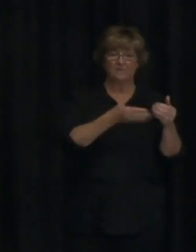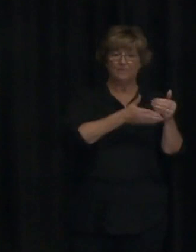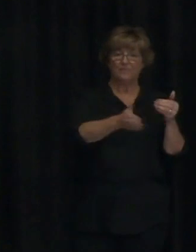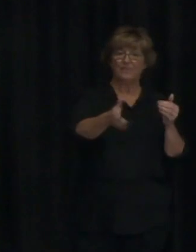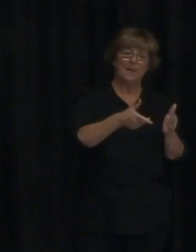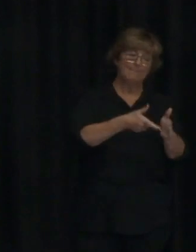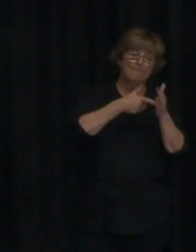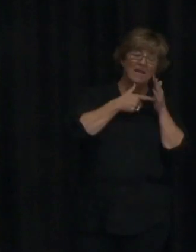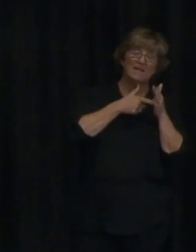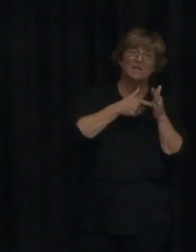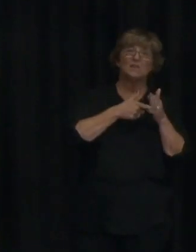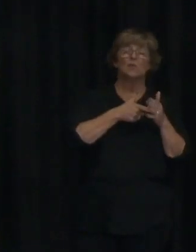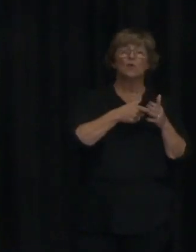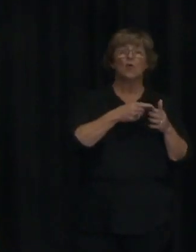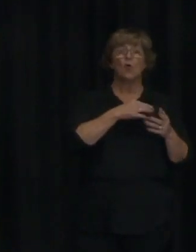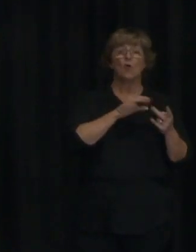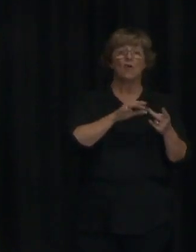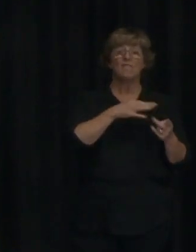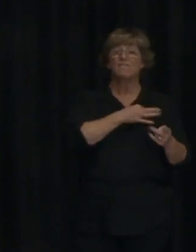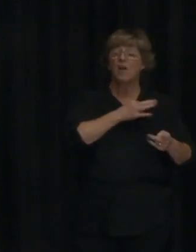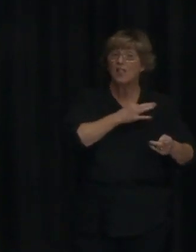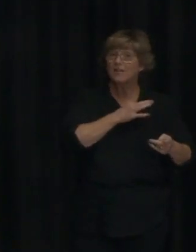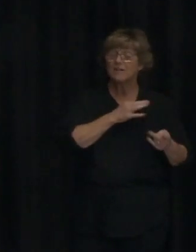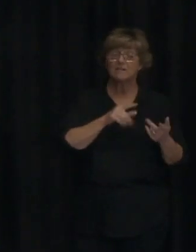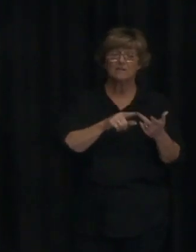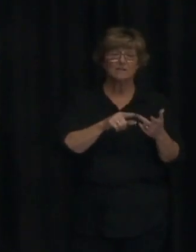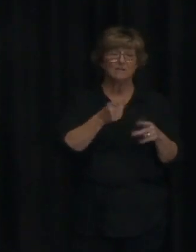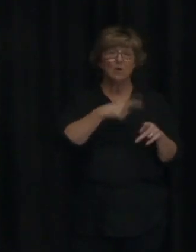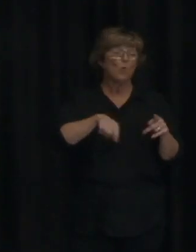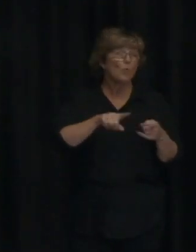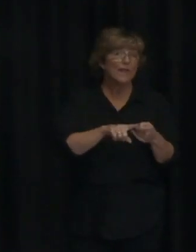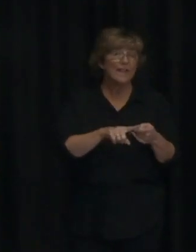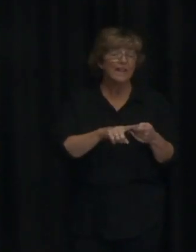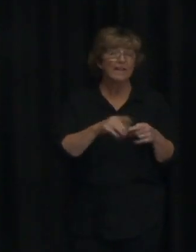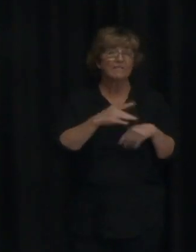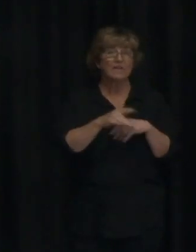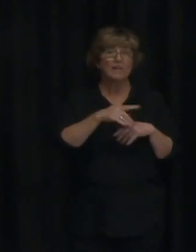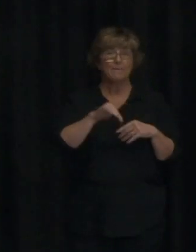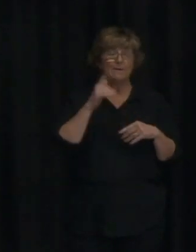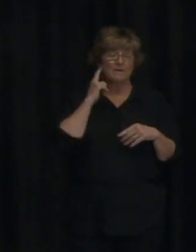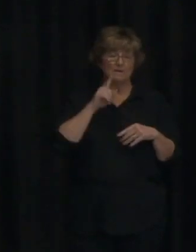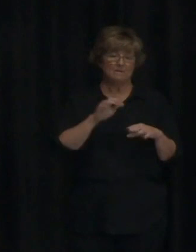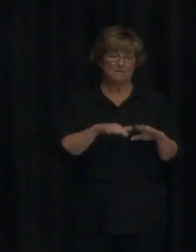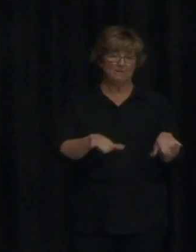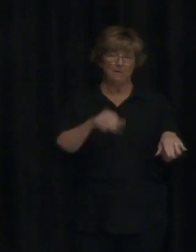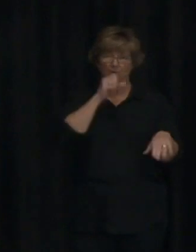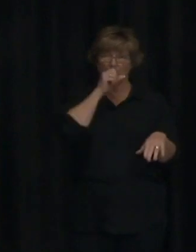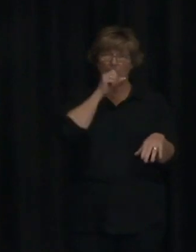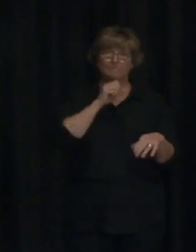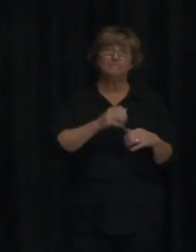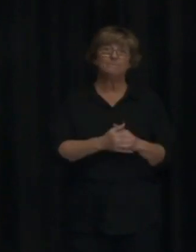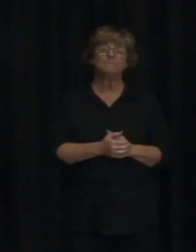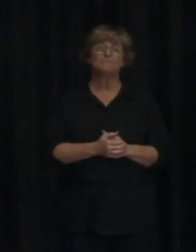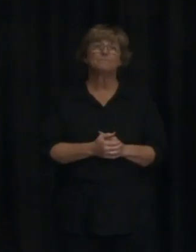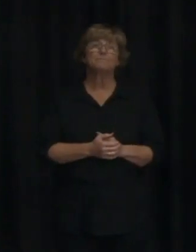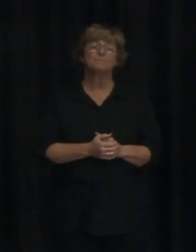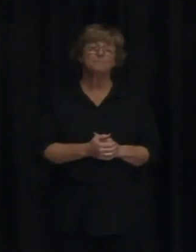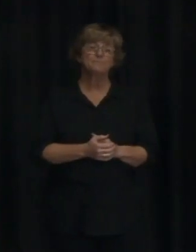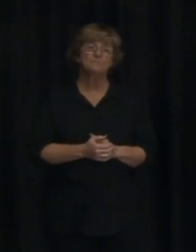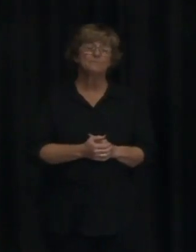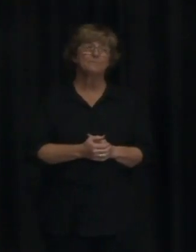mandatory, voluntary, and when indeed those will be made available for people of younger age and younger